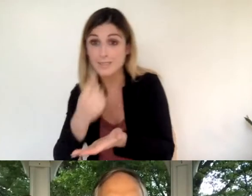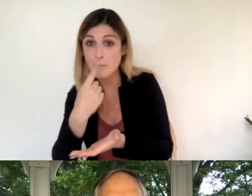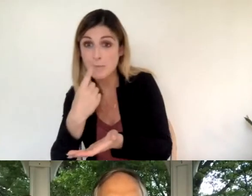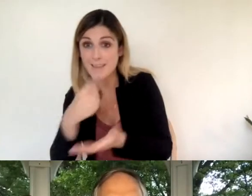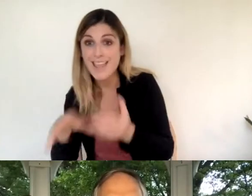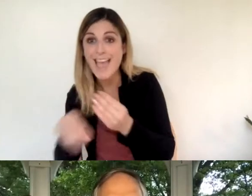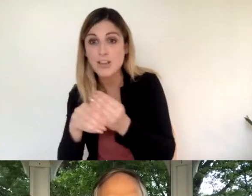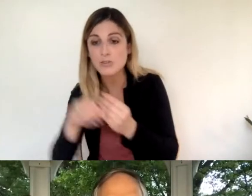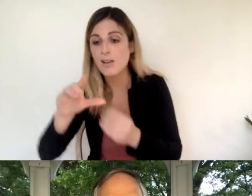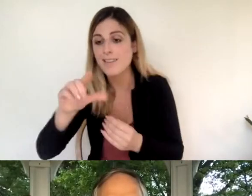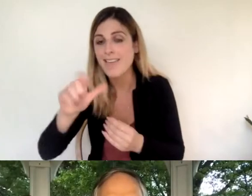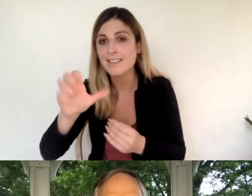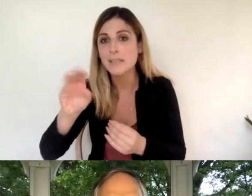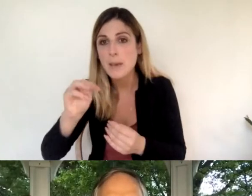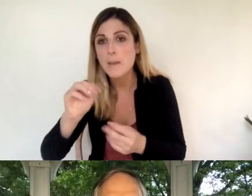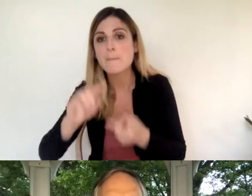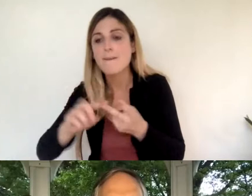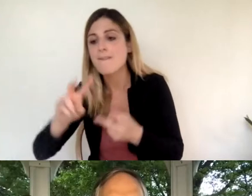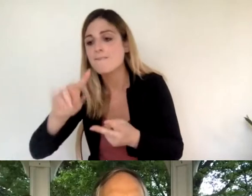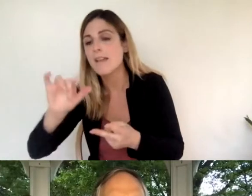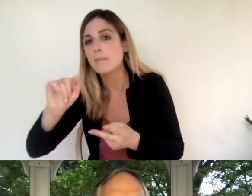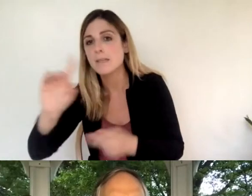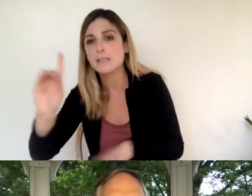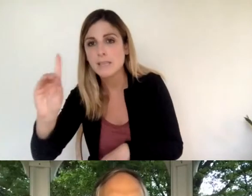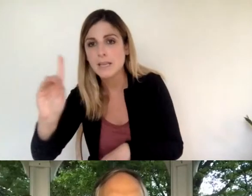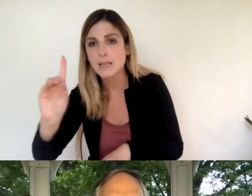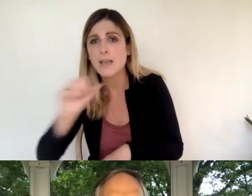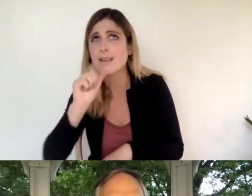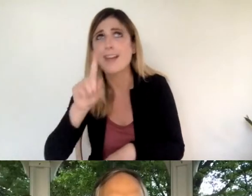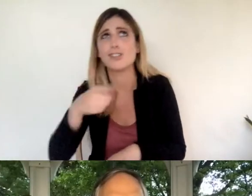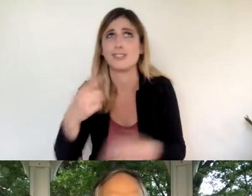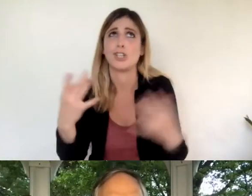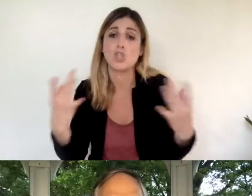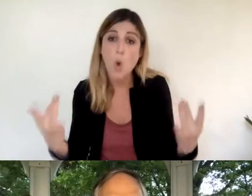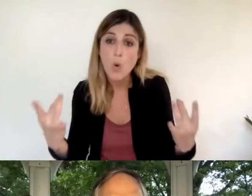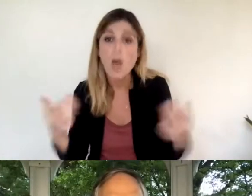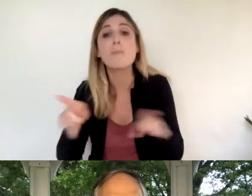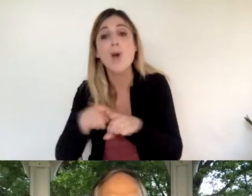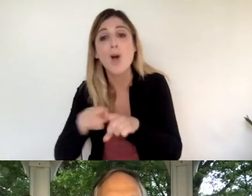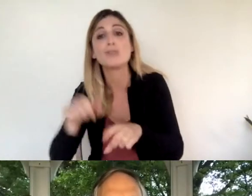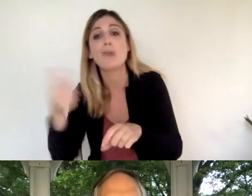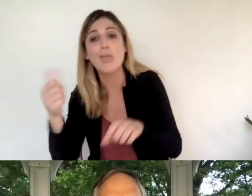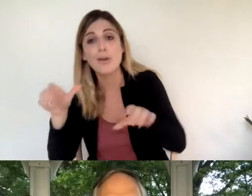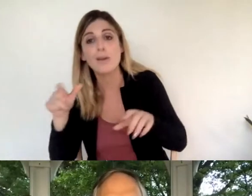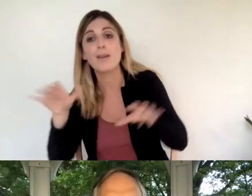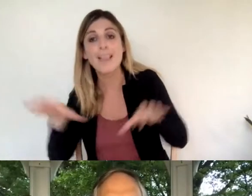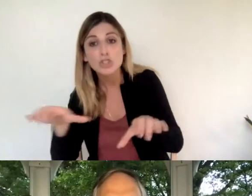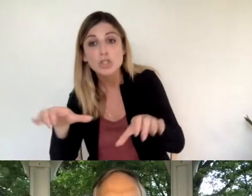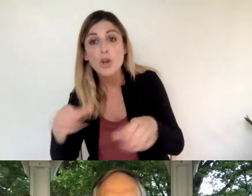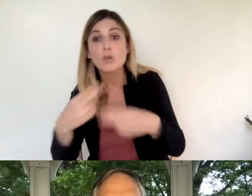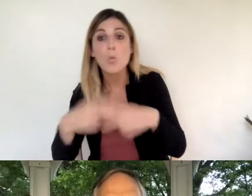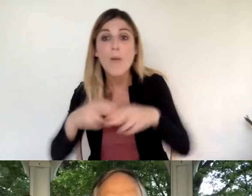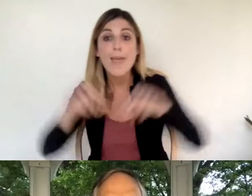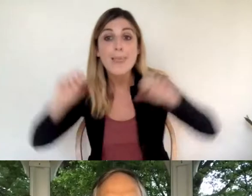doing not just those yoga poses, don't depend on just those alone, but also doing other kinds of exercises, doing weight-bearing